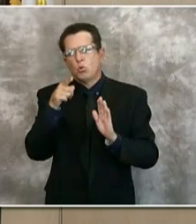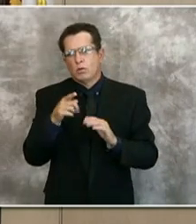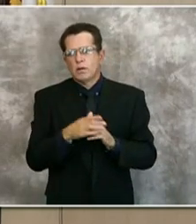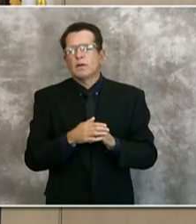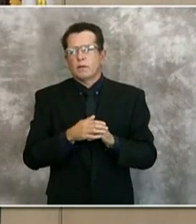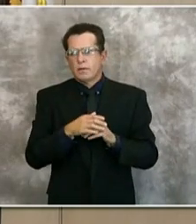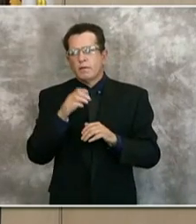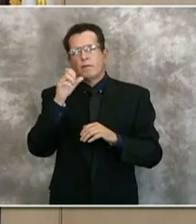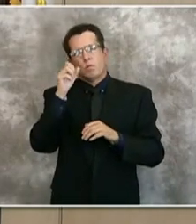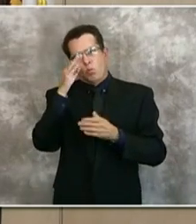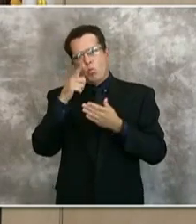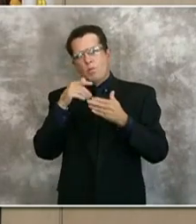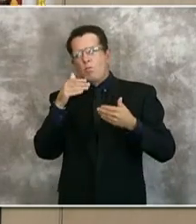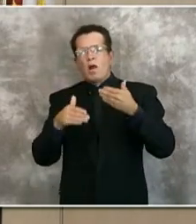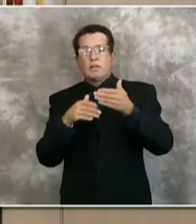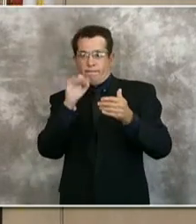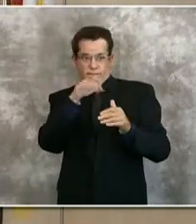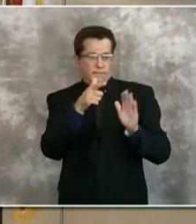Thank you.